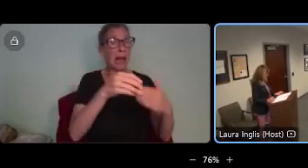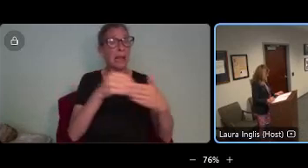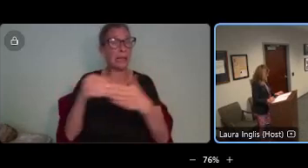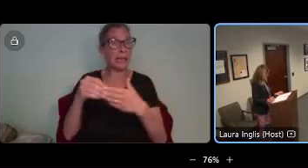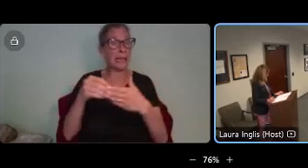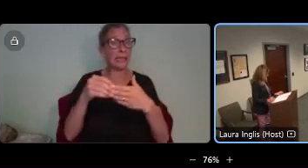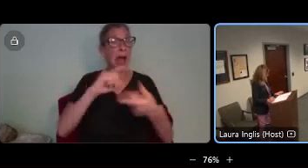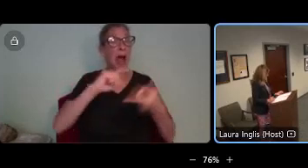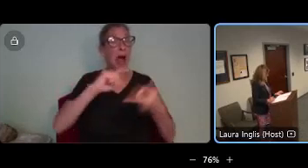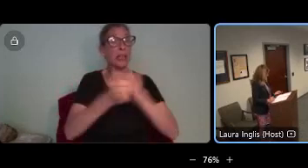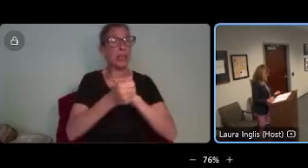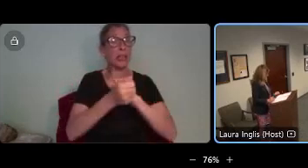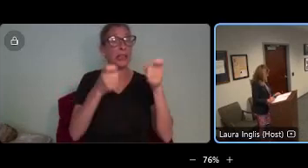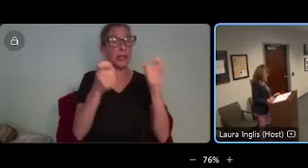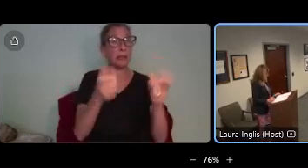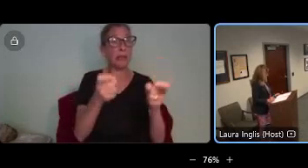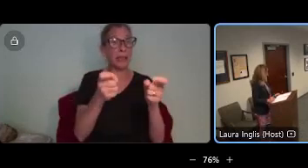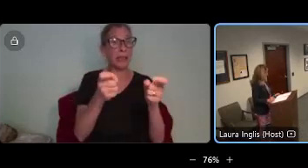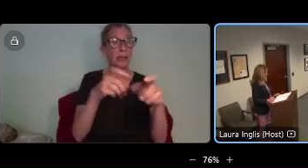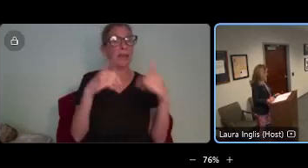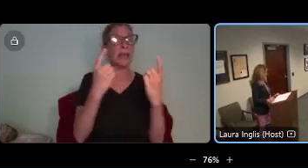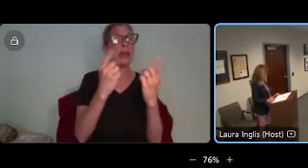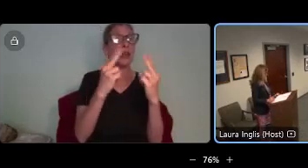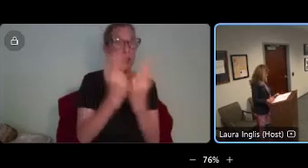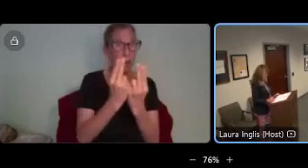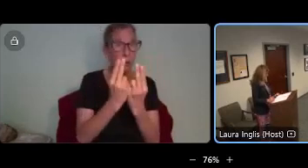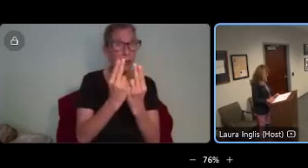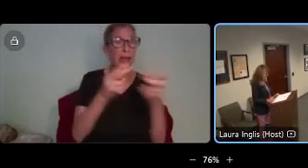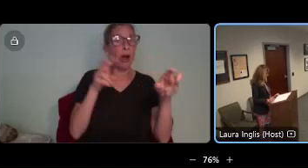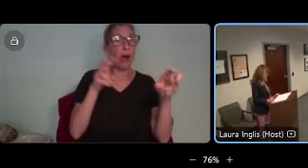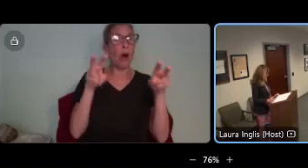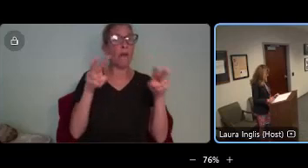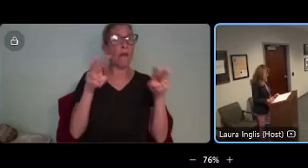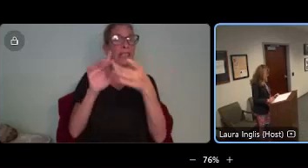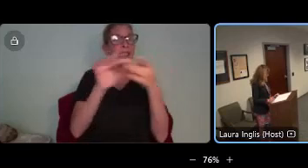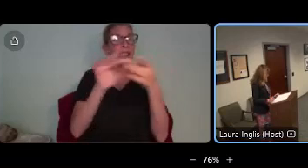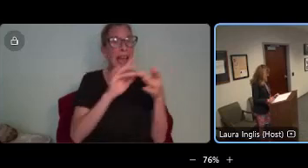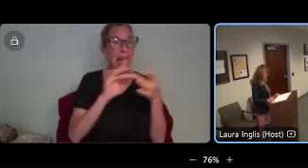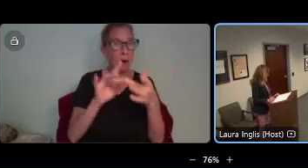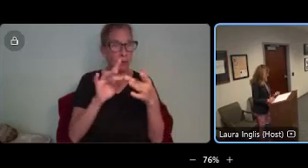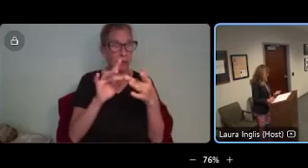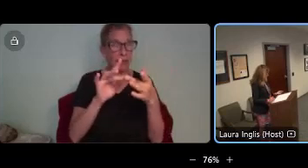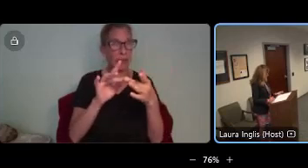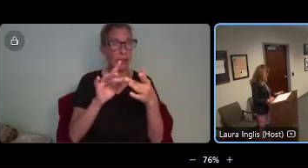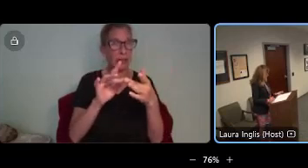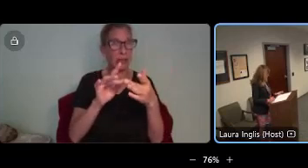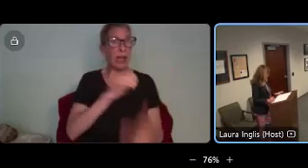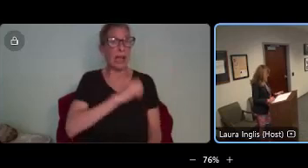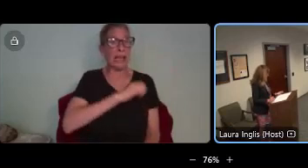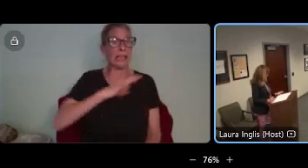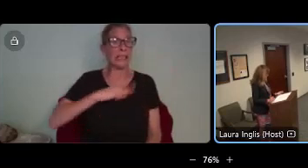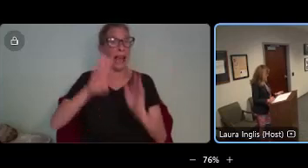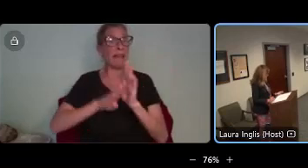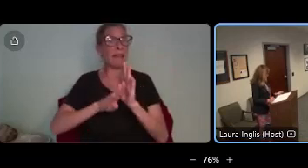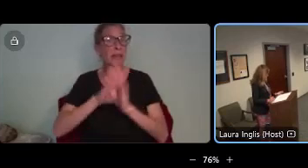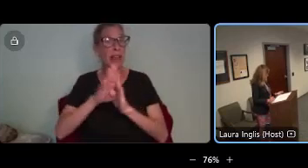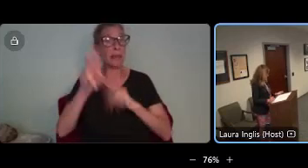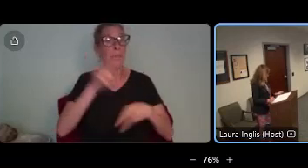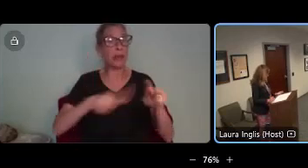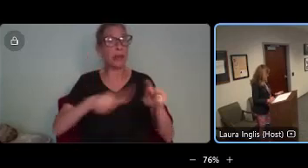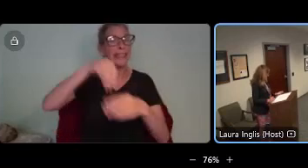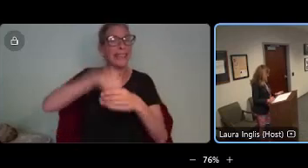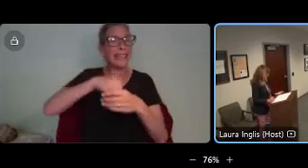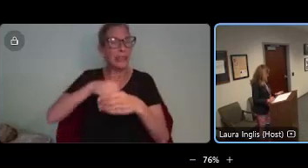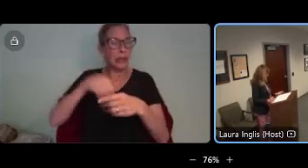unit oversees outreach and training for board staff and our external stakeholders. Staff development oversees internal